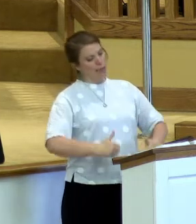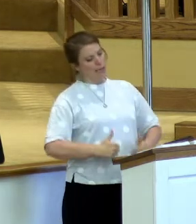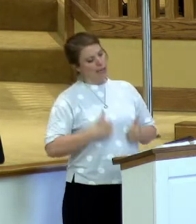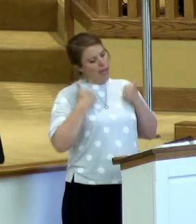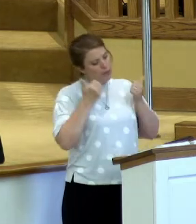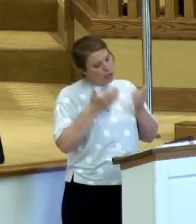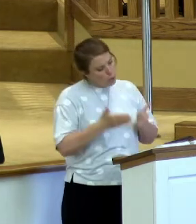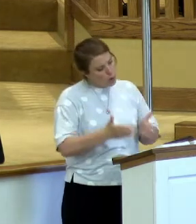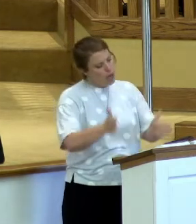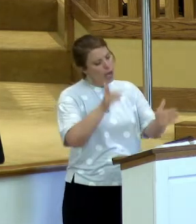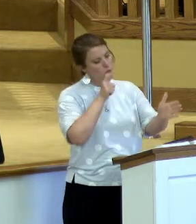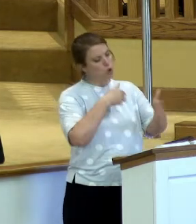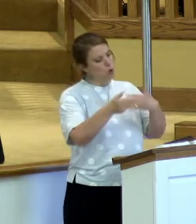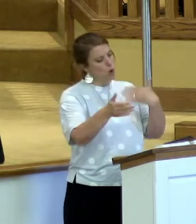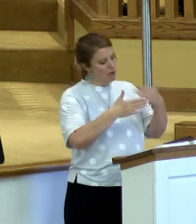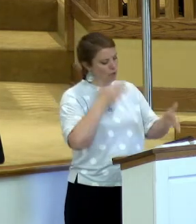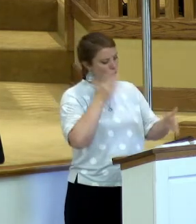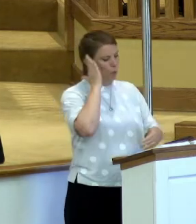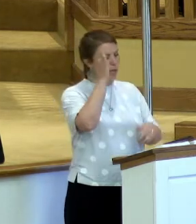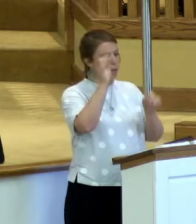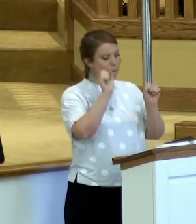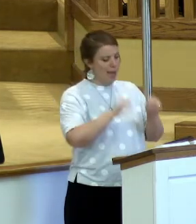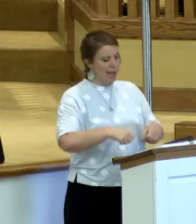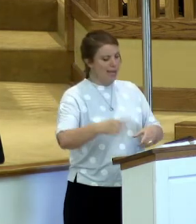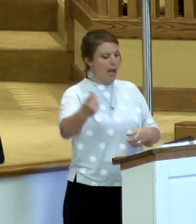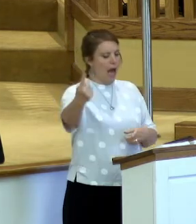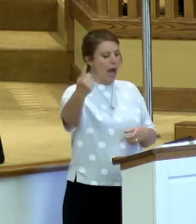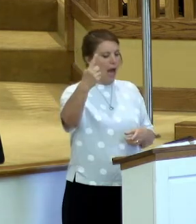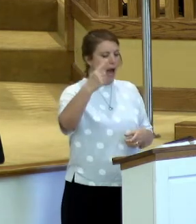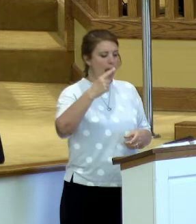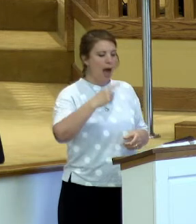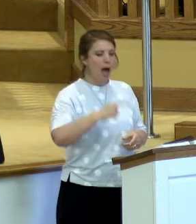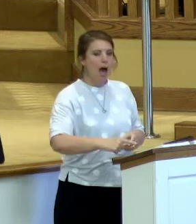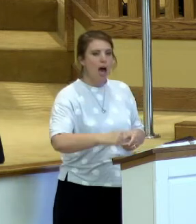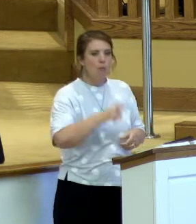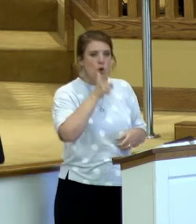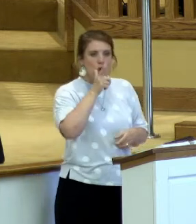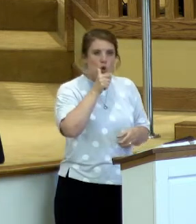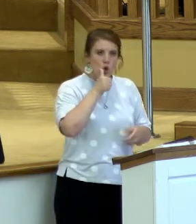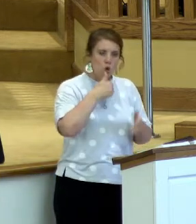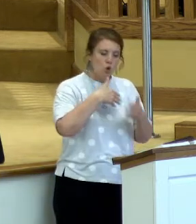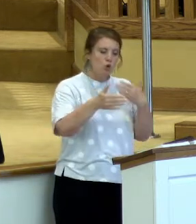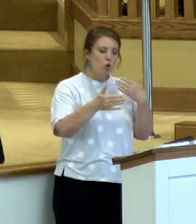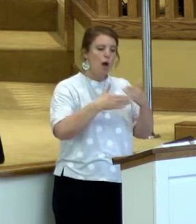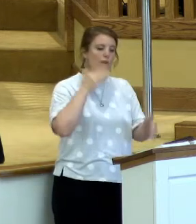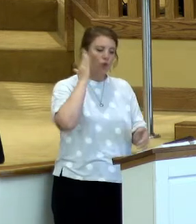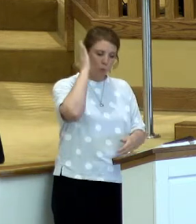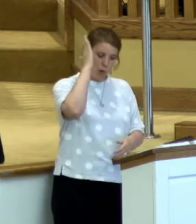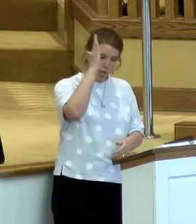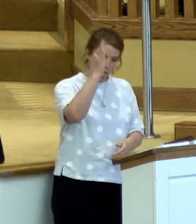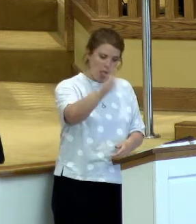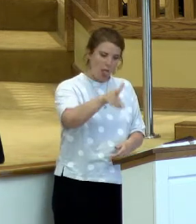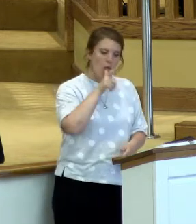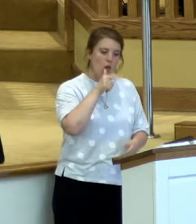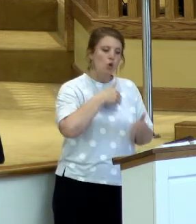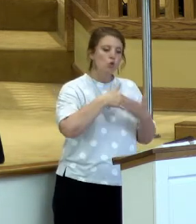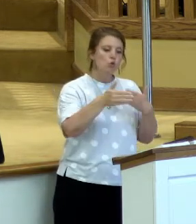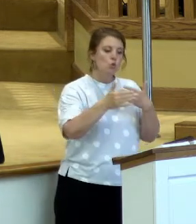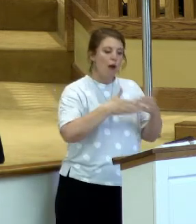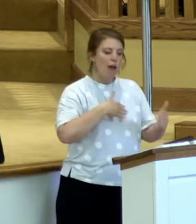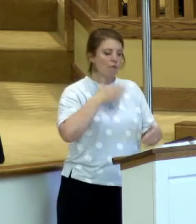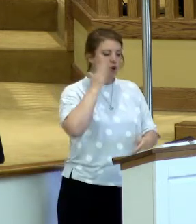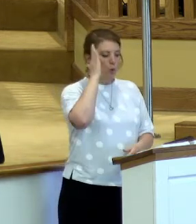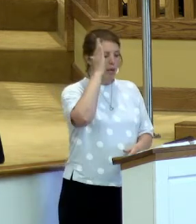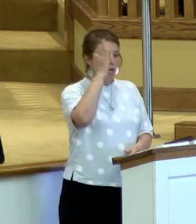only living way. Whosoever will may come. Whosoever